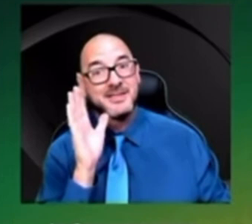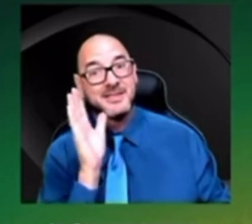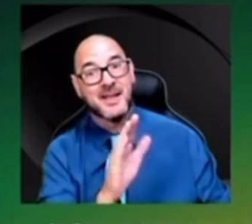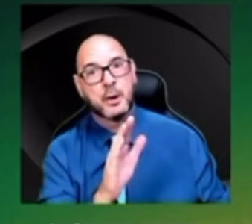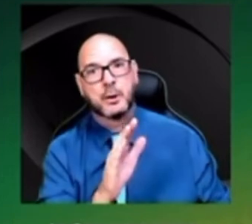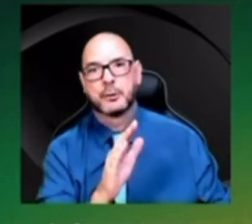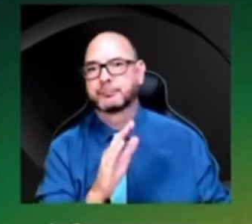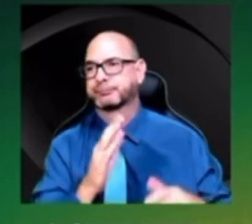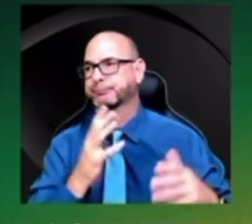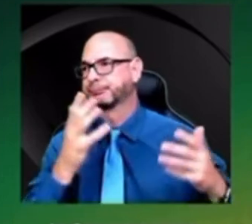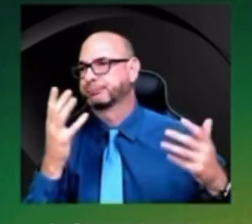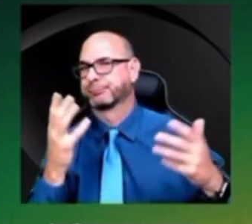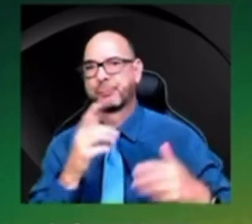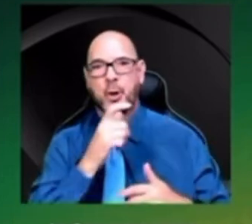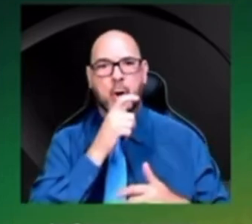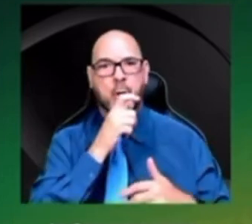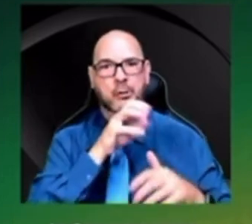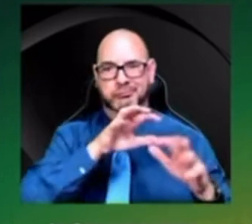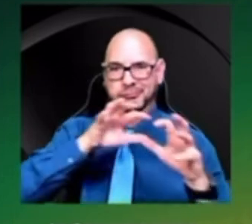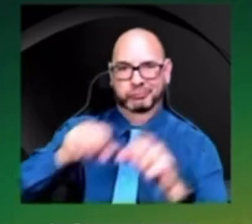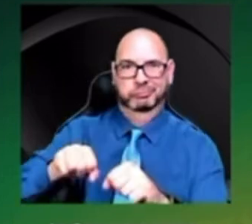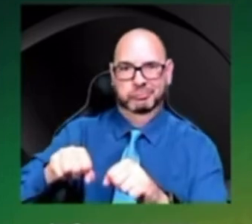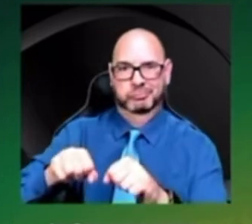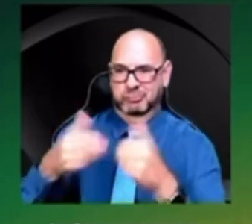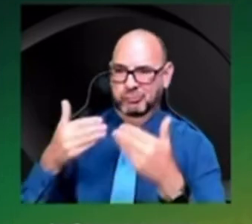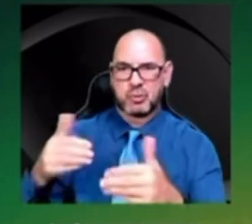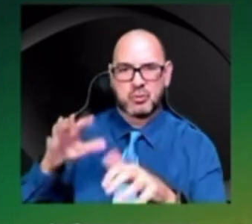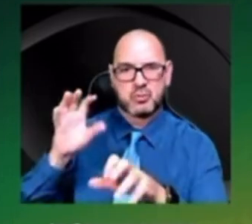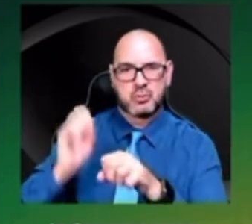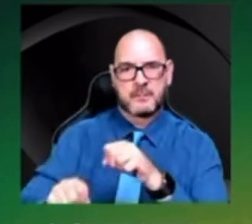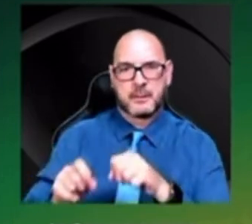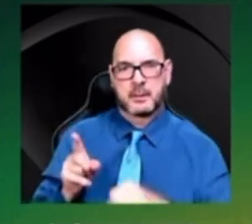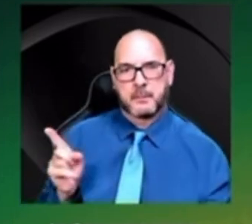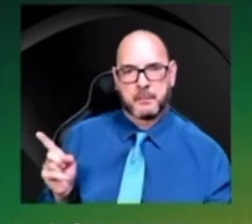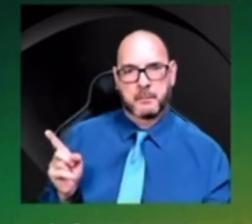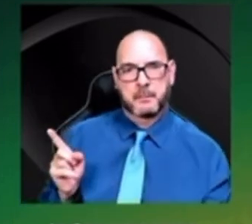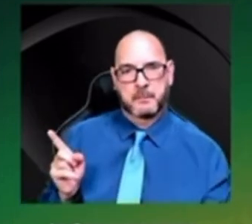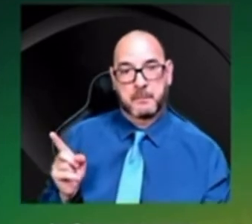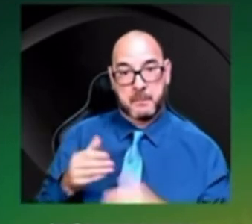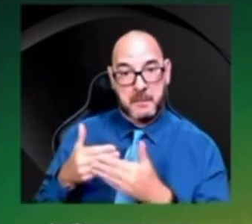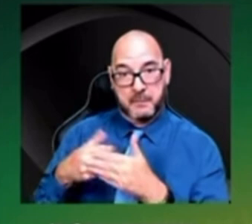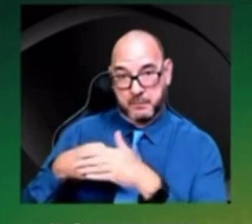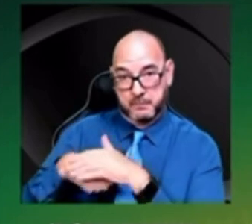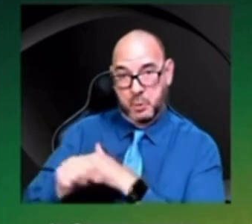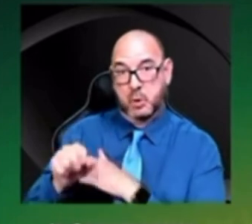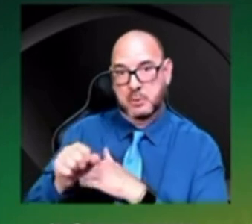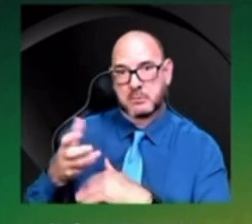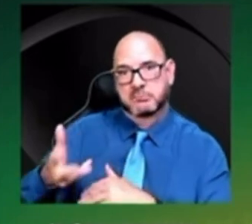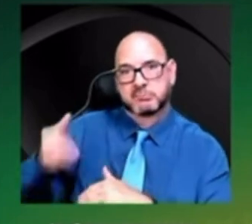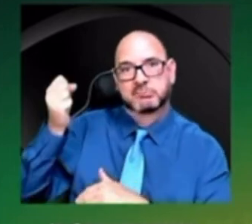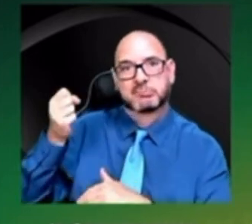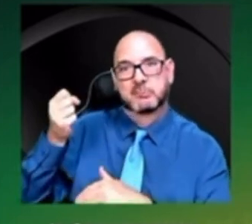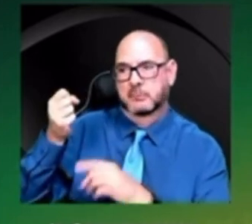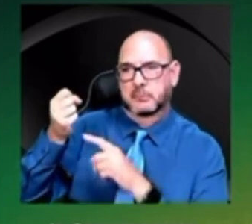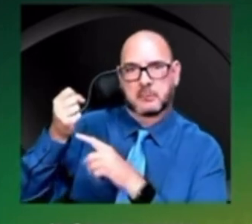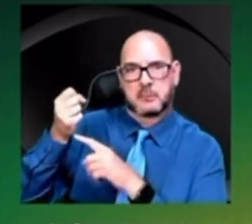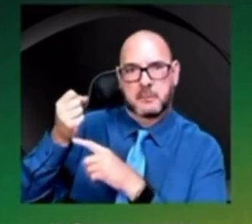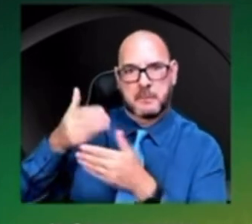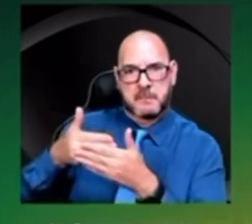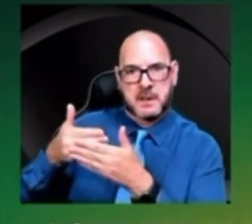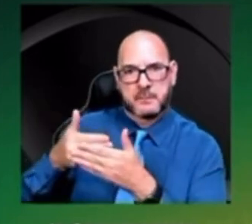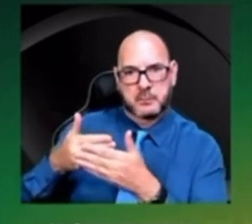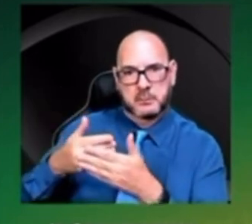then the baby taken away on the day she gave birth so she